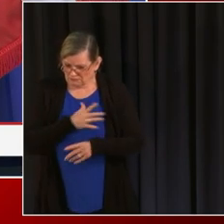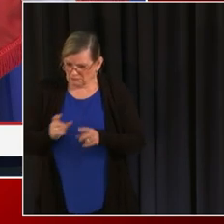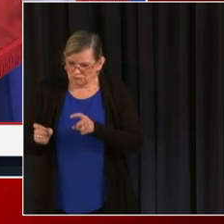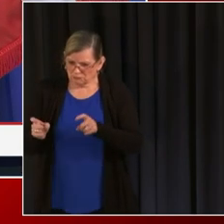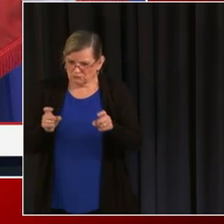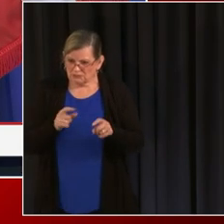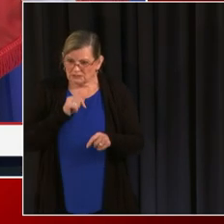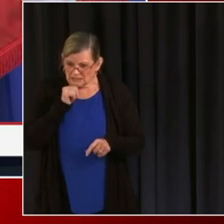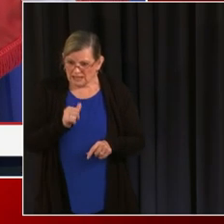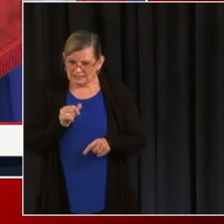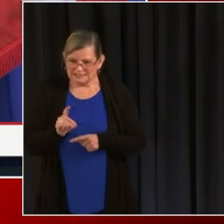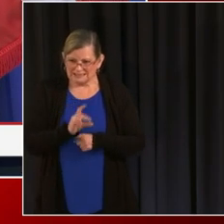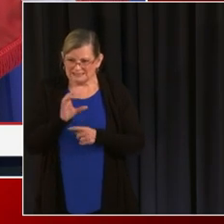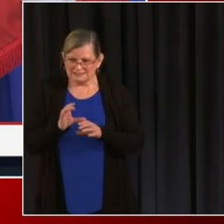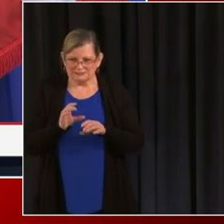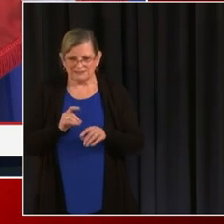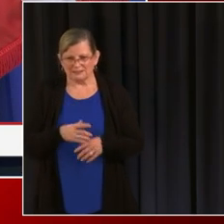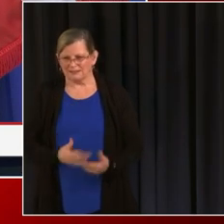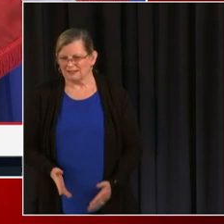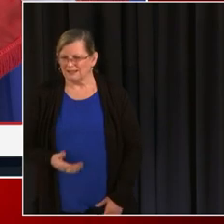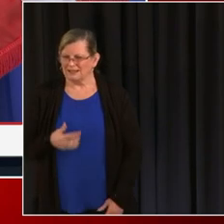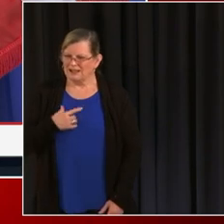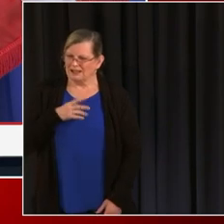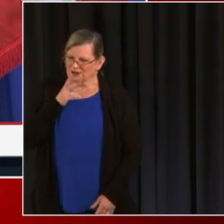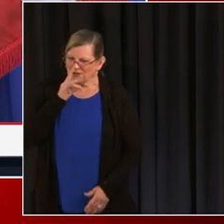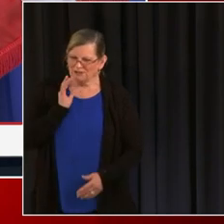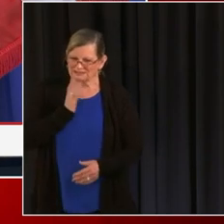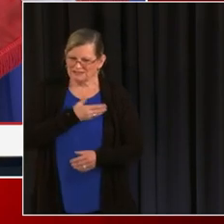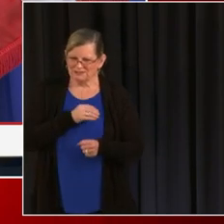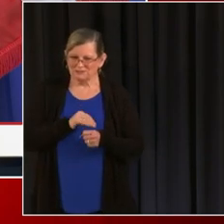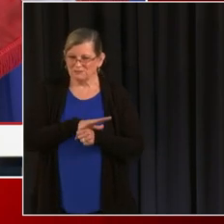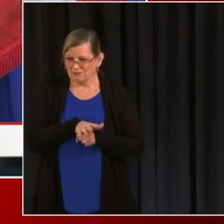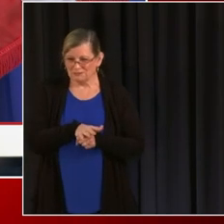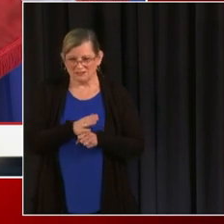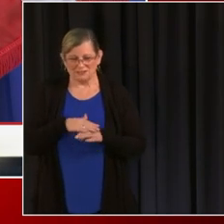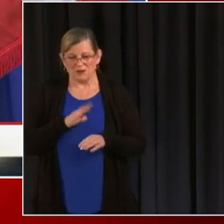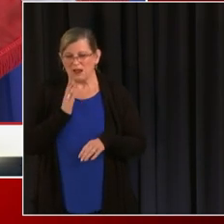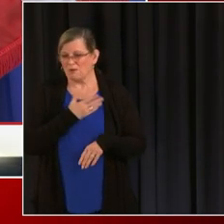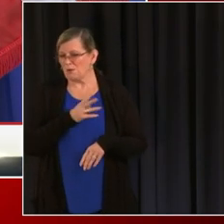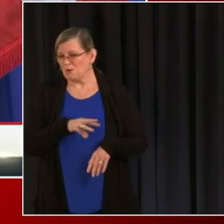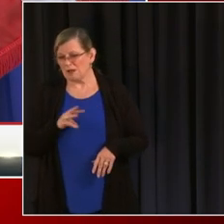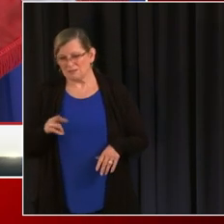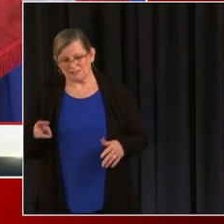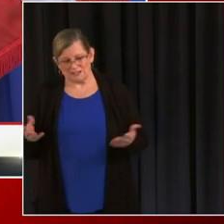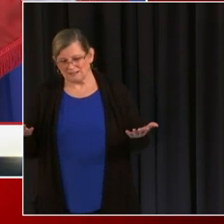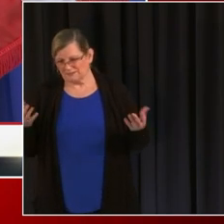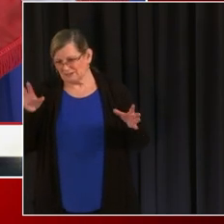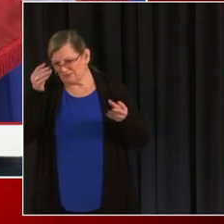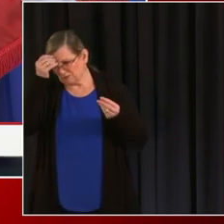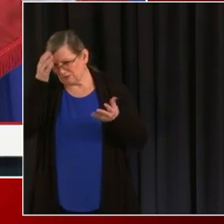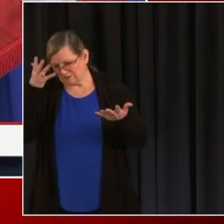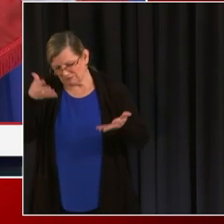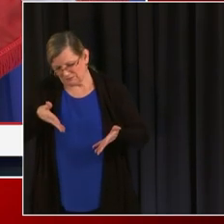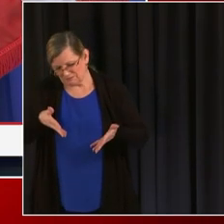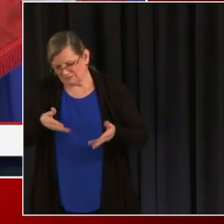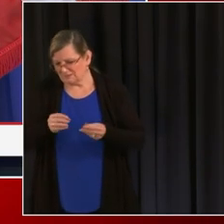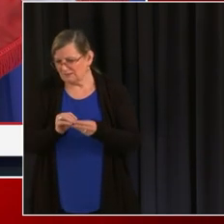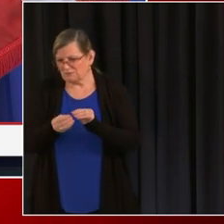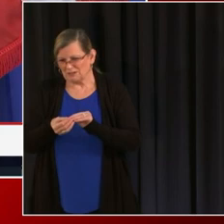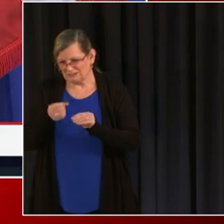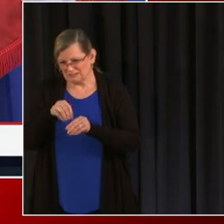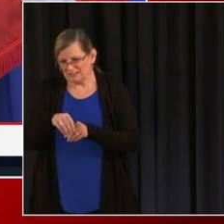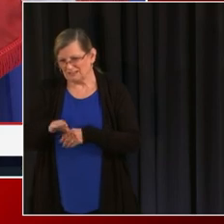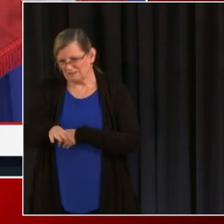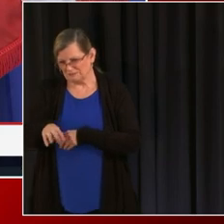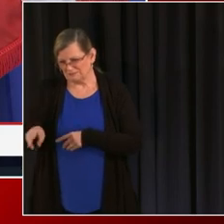gone to non-DC residents? I mean, is that on our coronavirus? It is. It's on our our website, It's on our Mark. website. You can And the refer number, to that. if you review it weekly,